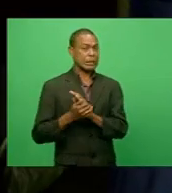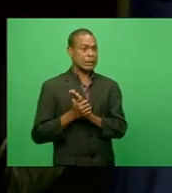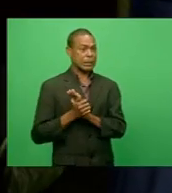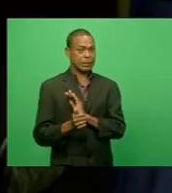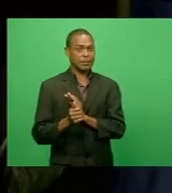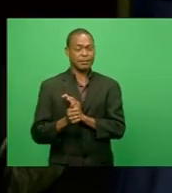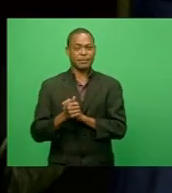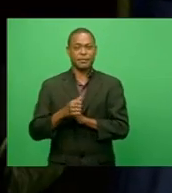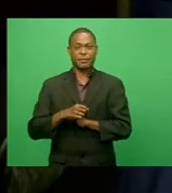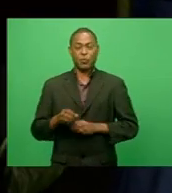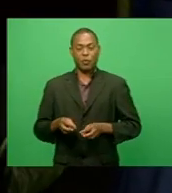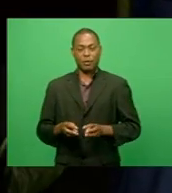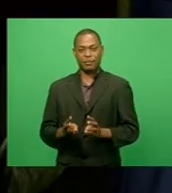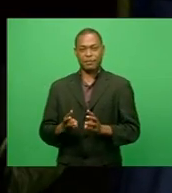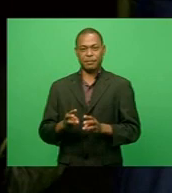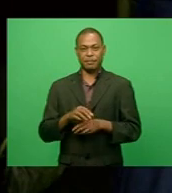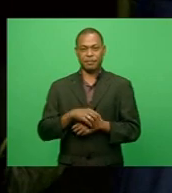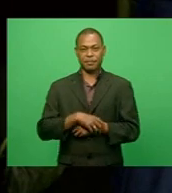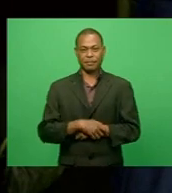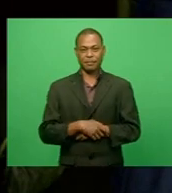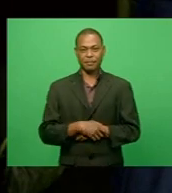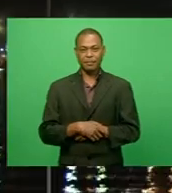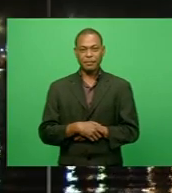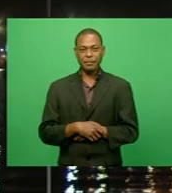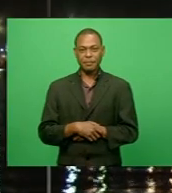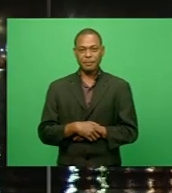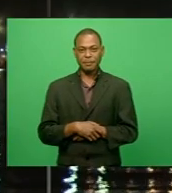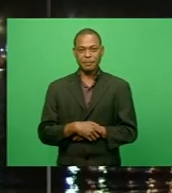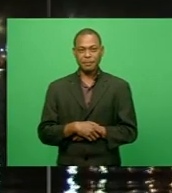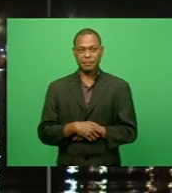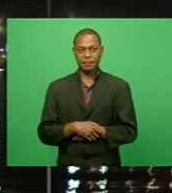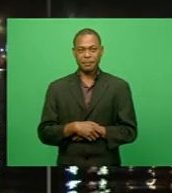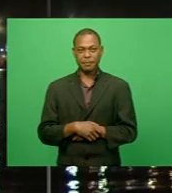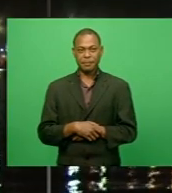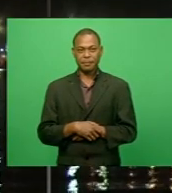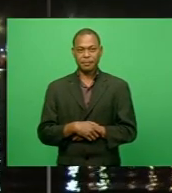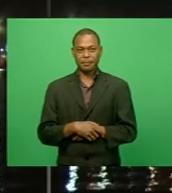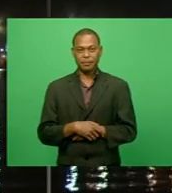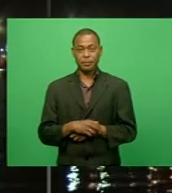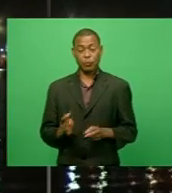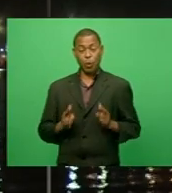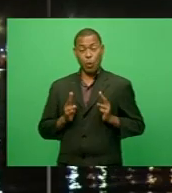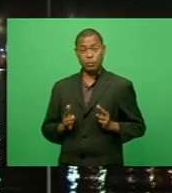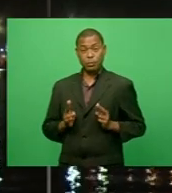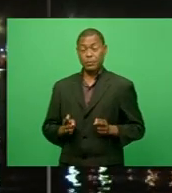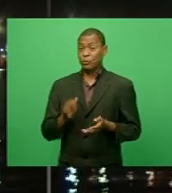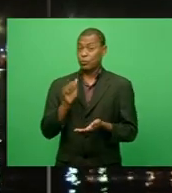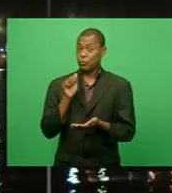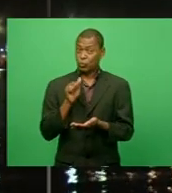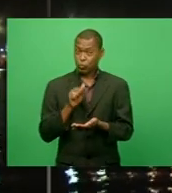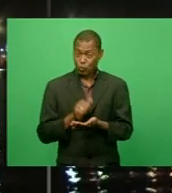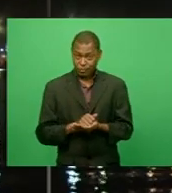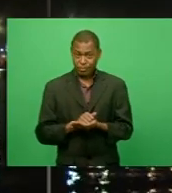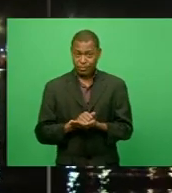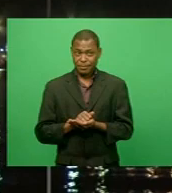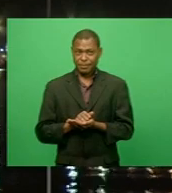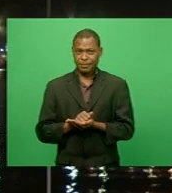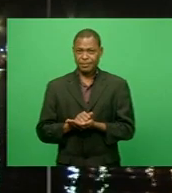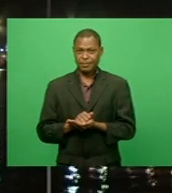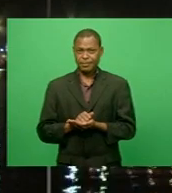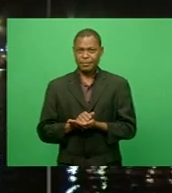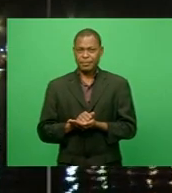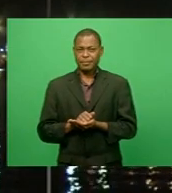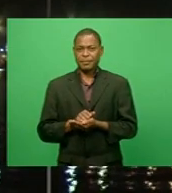music. Apenisa Wangarandovu, FBC News. The Human Rights and Anti-Discrimination Commission is